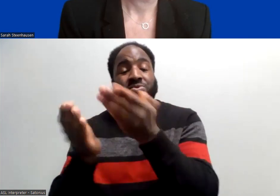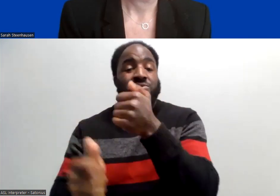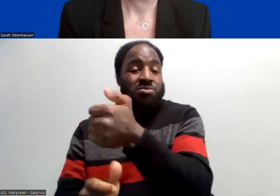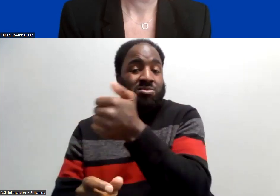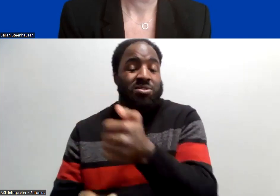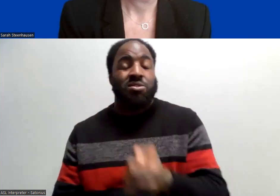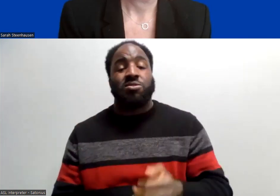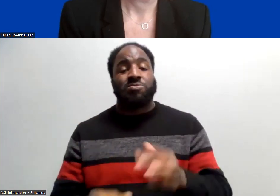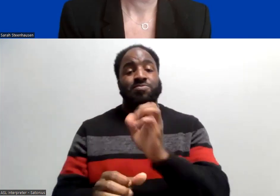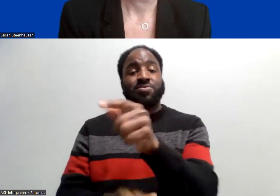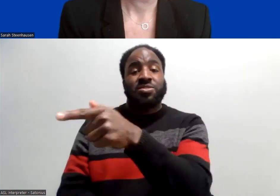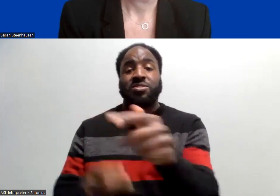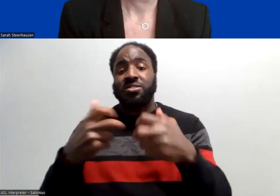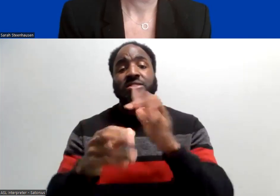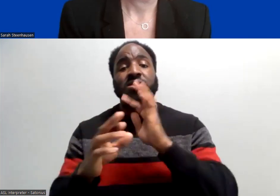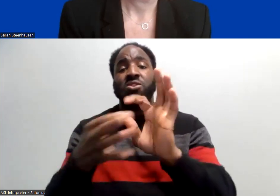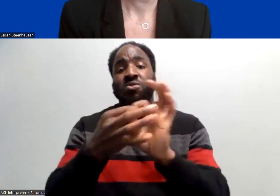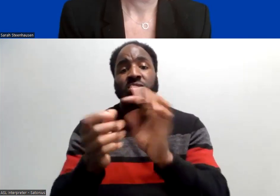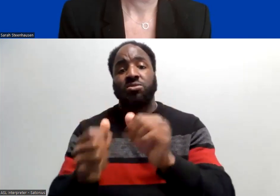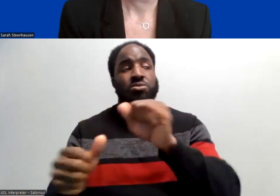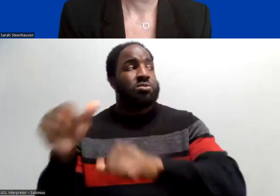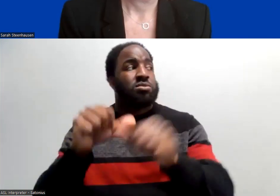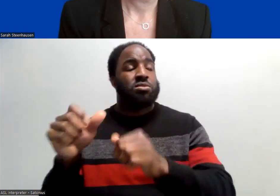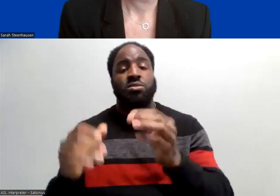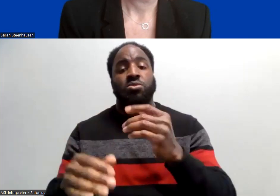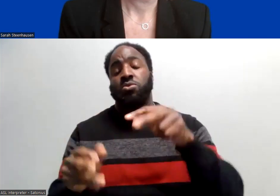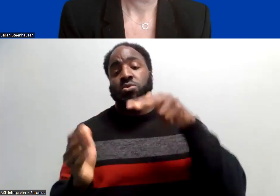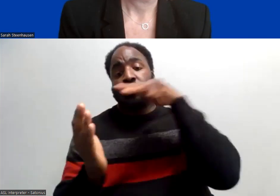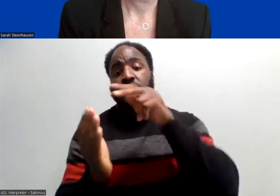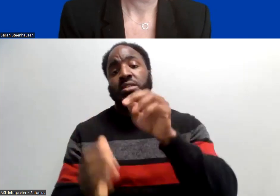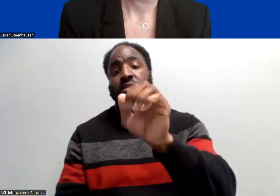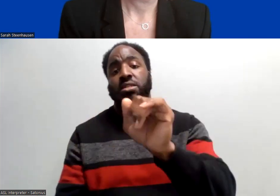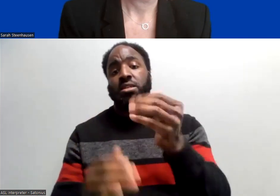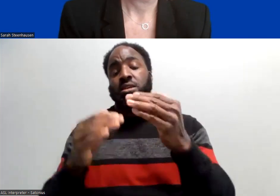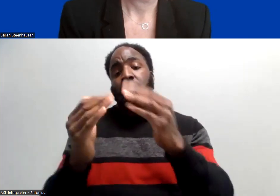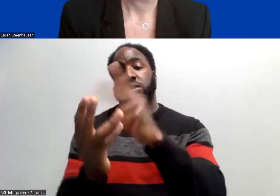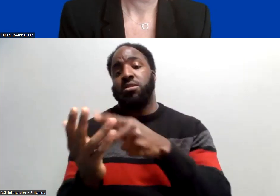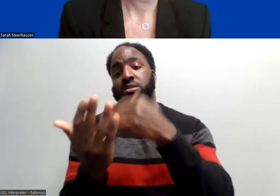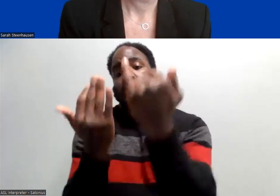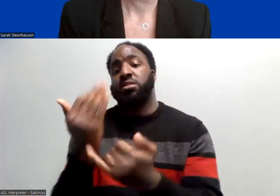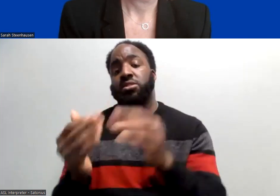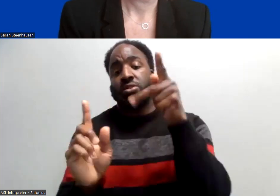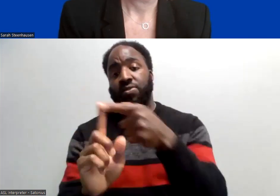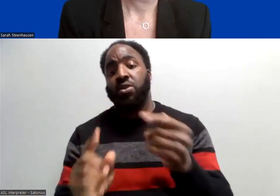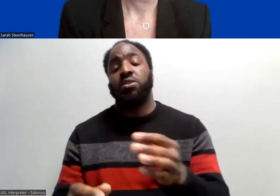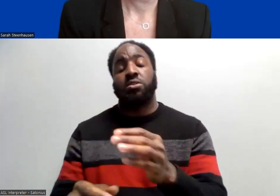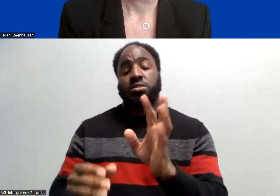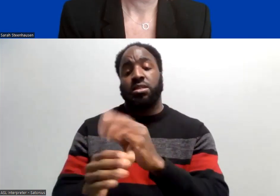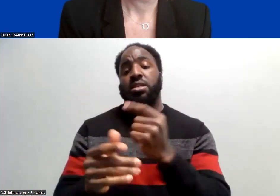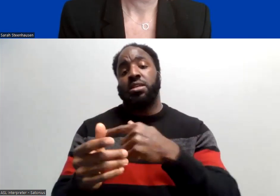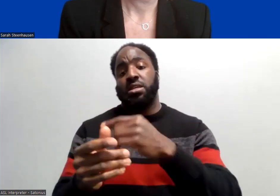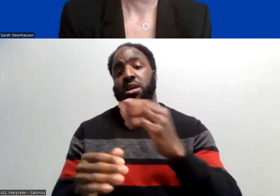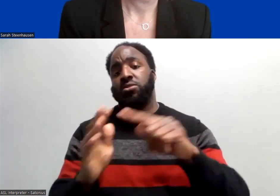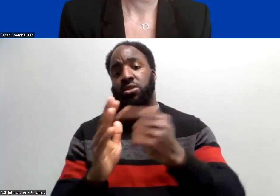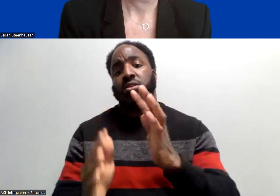and related to each other. So we were looking at the initiatives first, just through the lens of those programs in particular. And so I'm going to start